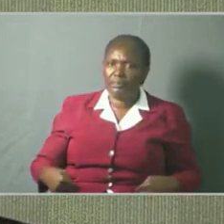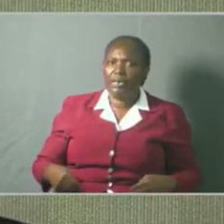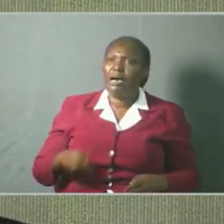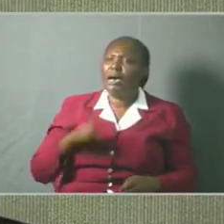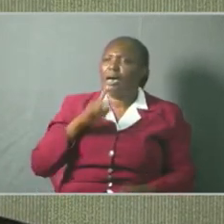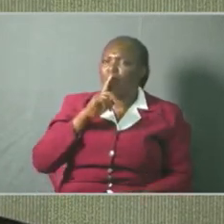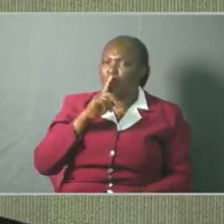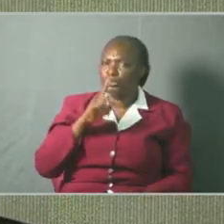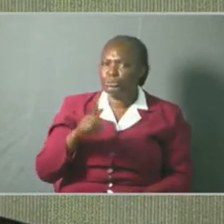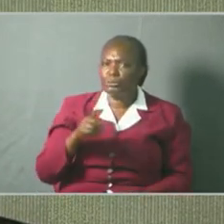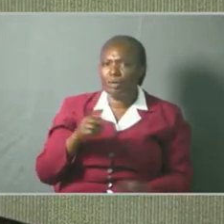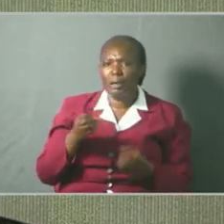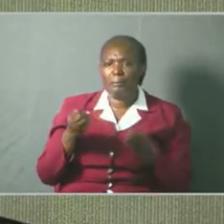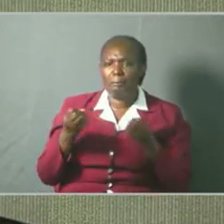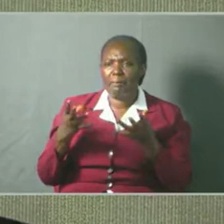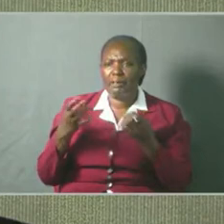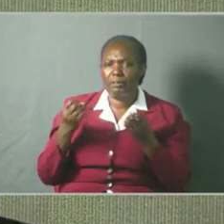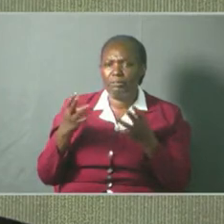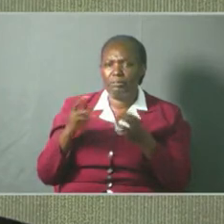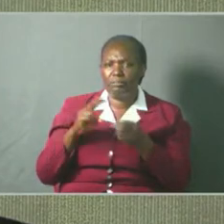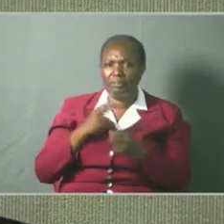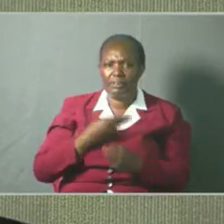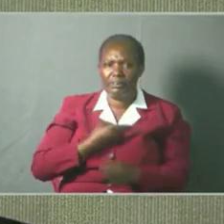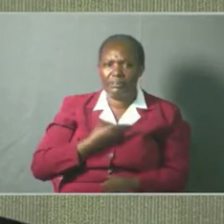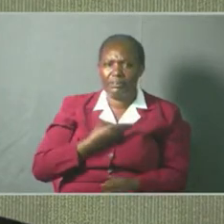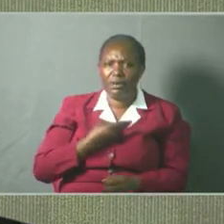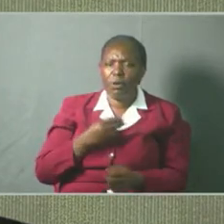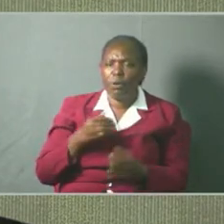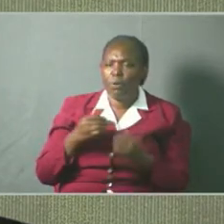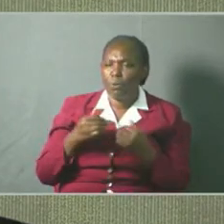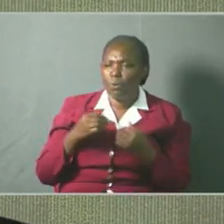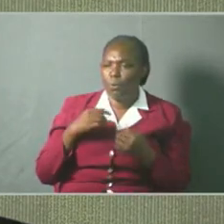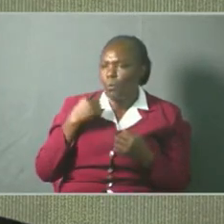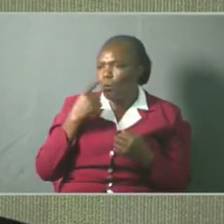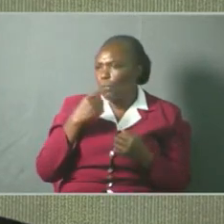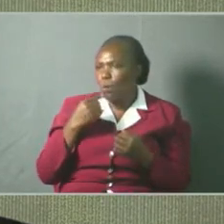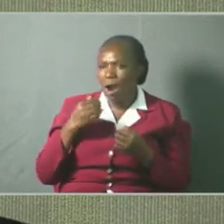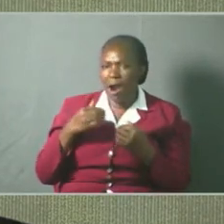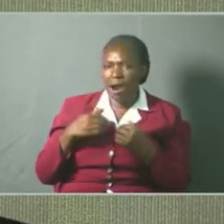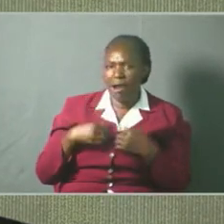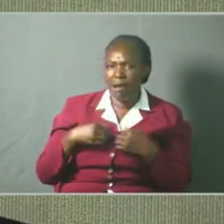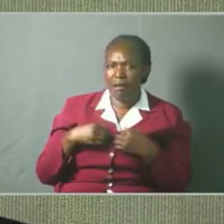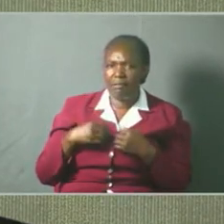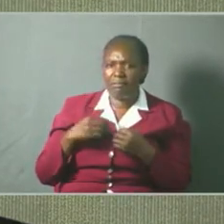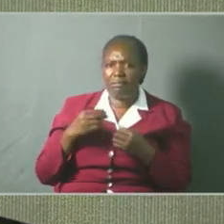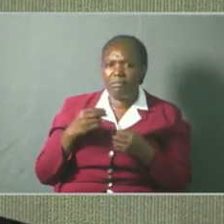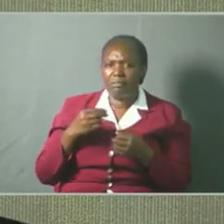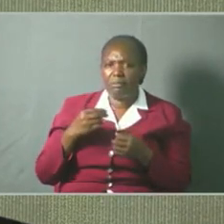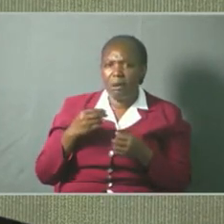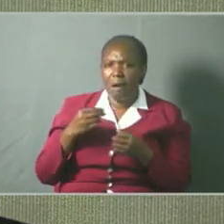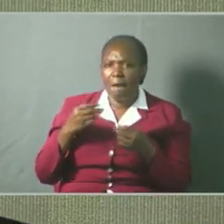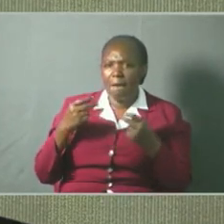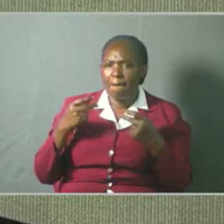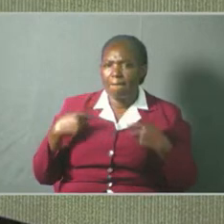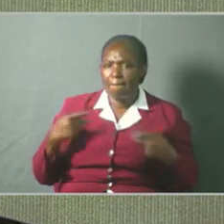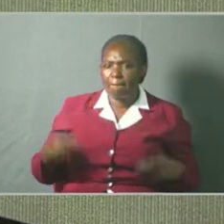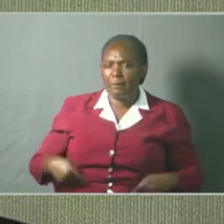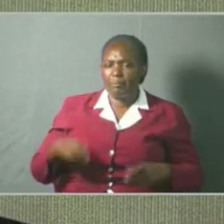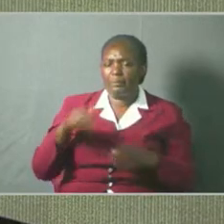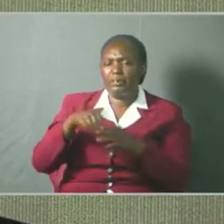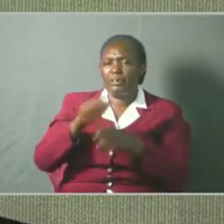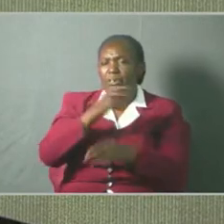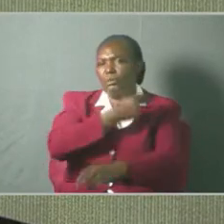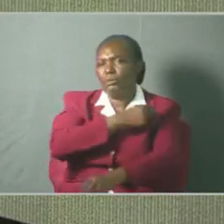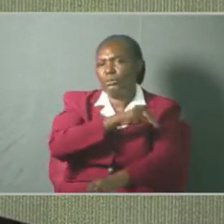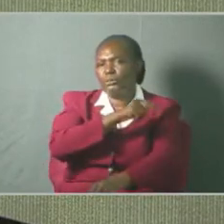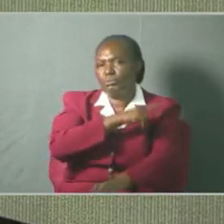that there are many of us that have patients in hospital, have patients at home,